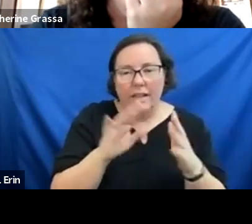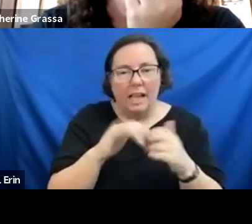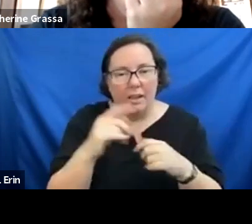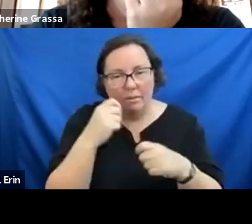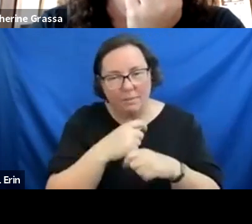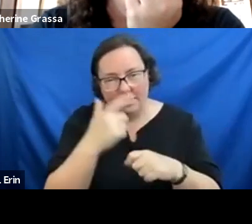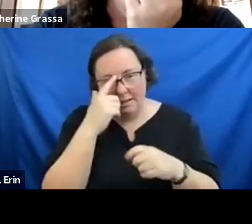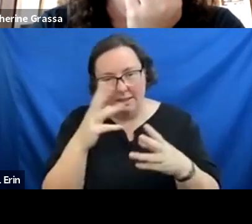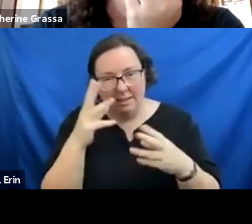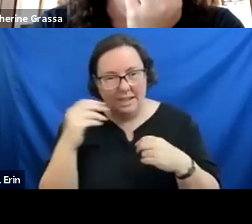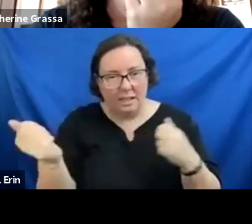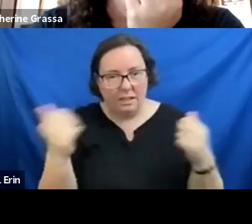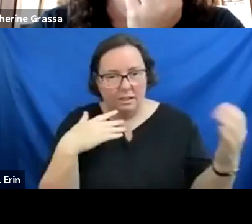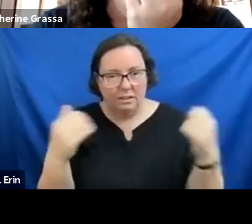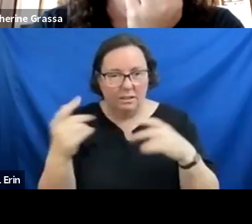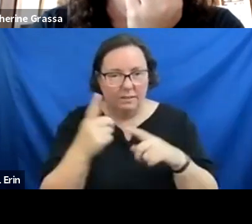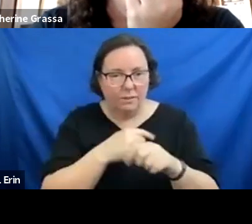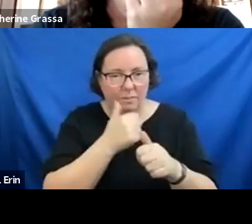that comes from each of those tracts.